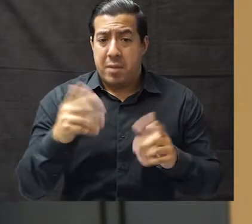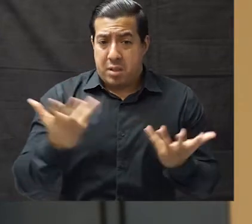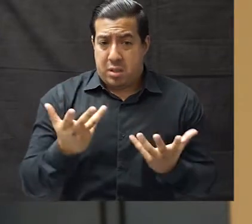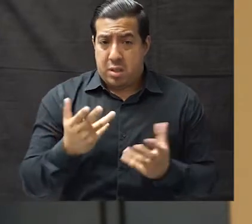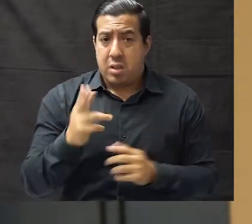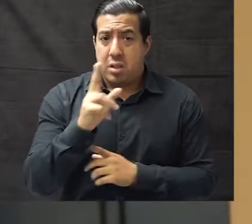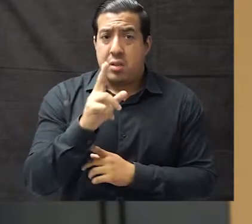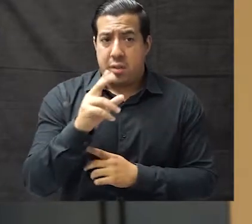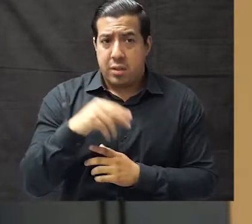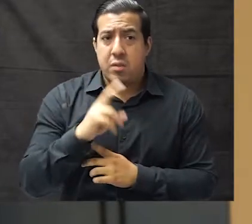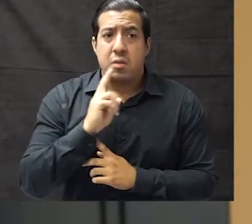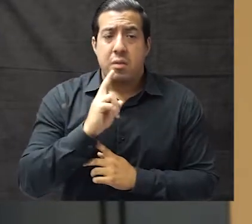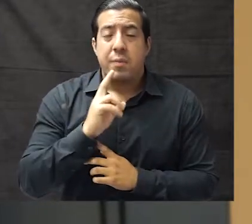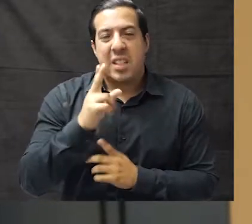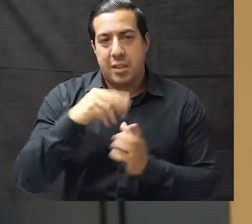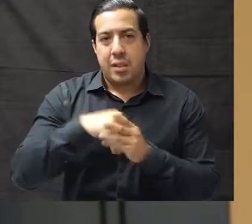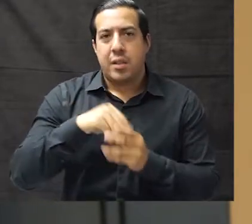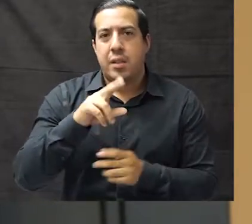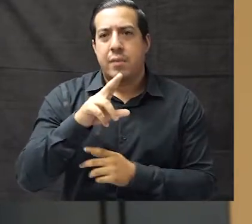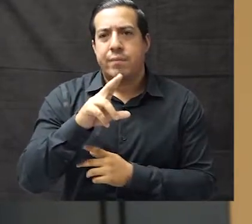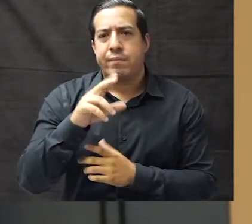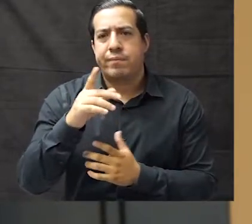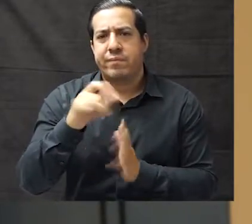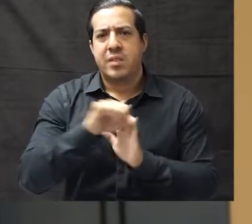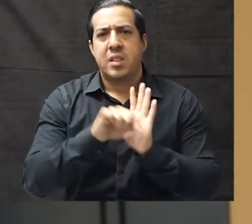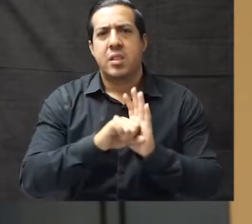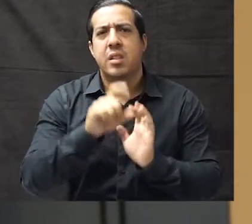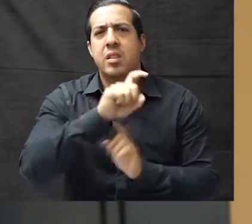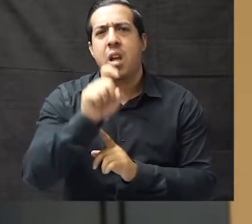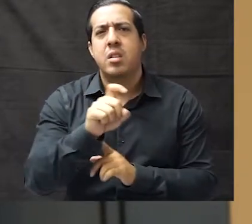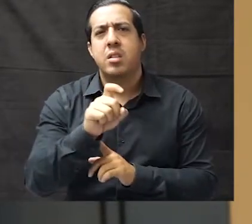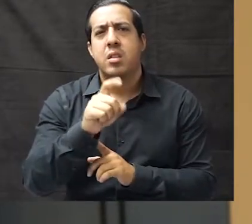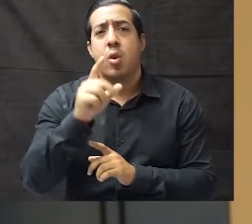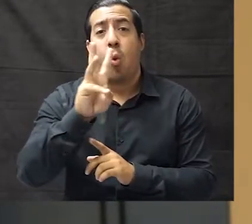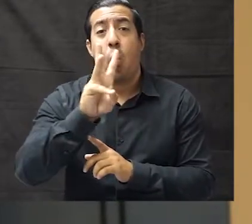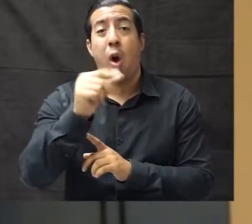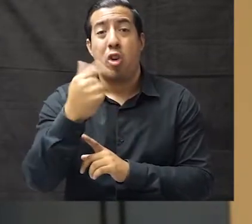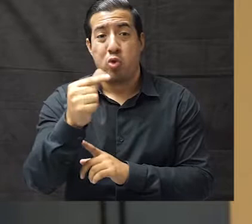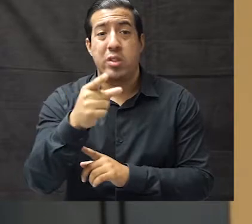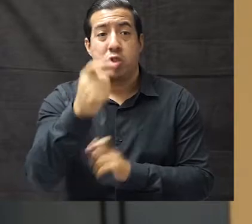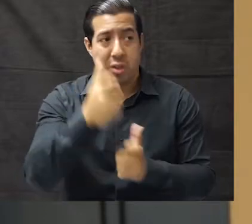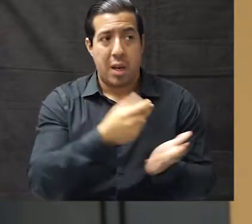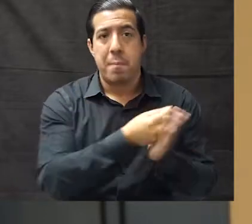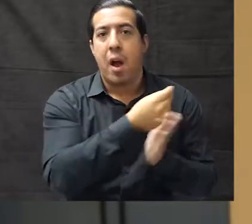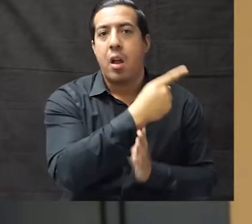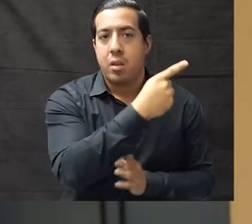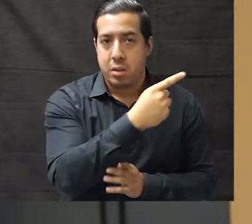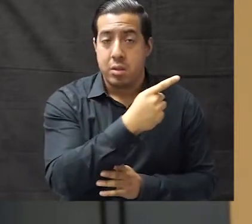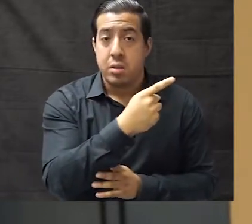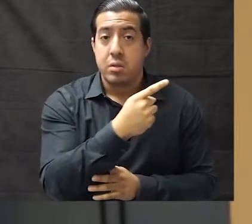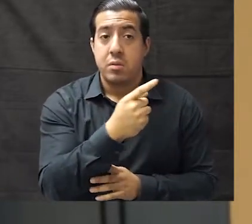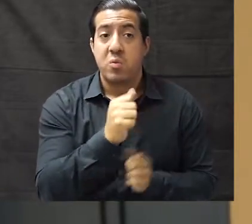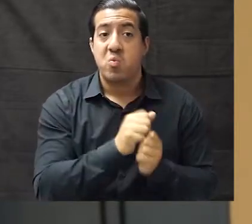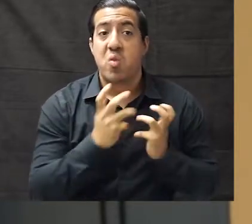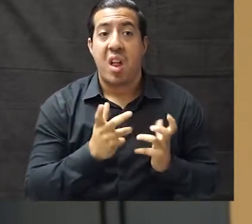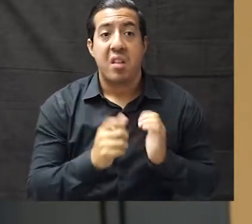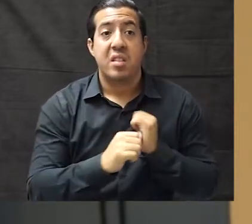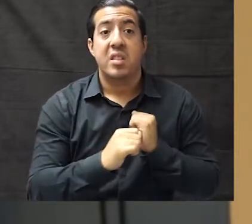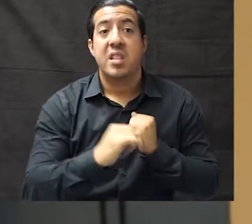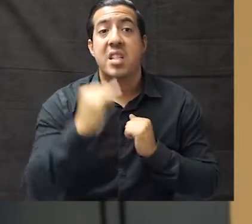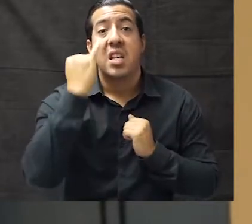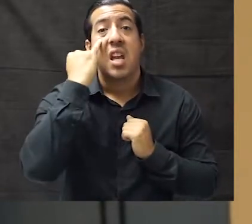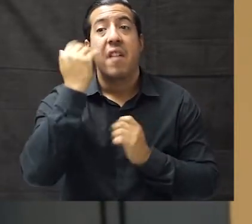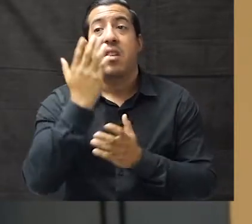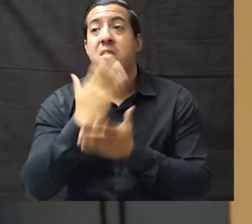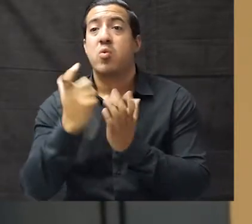We buy them from Walgreens. I'm not sure, I know all the patrol officers are carrying these. There's a few different forms, but that's where you just, as a